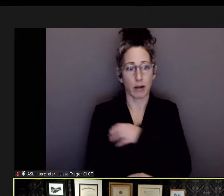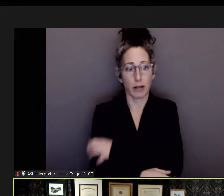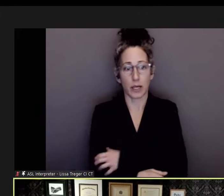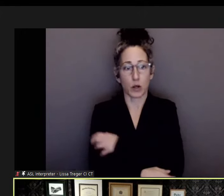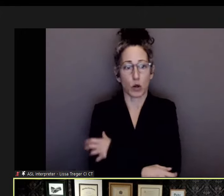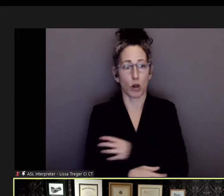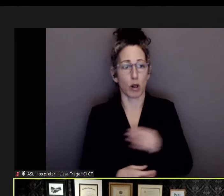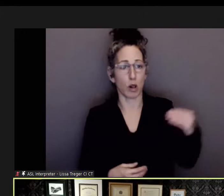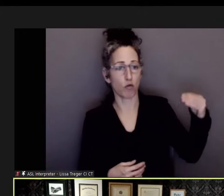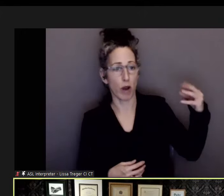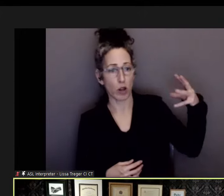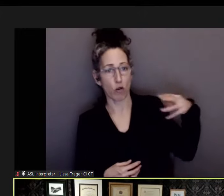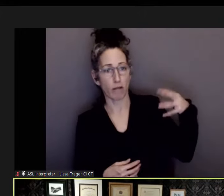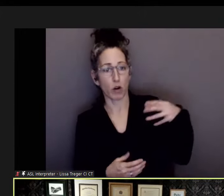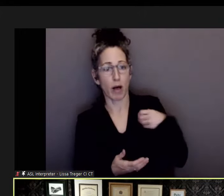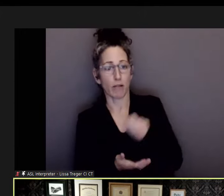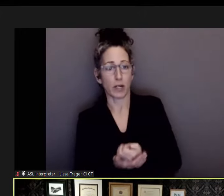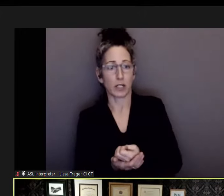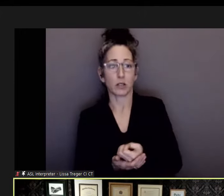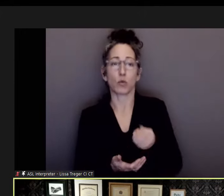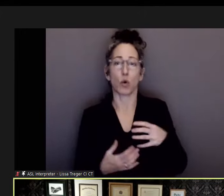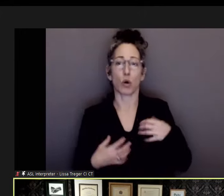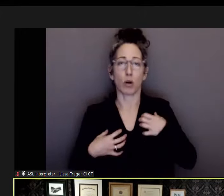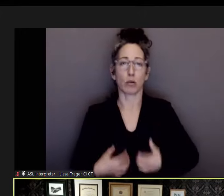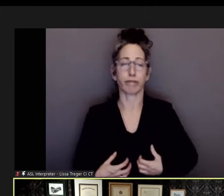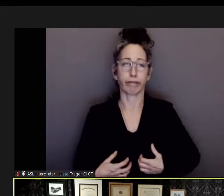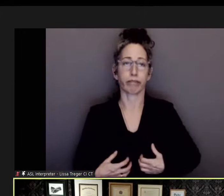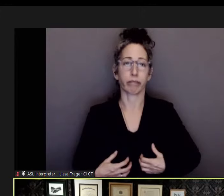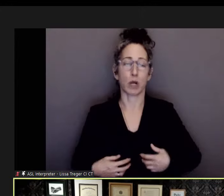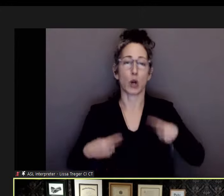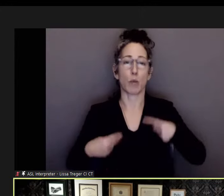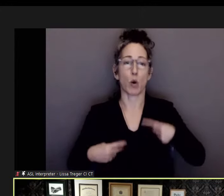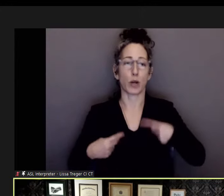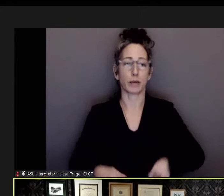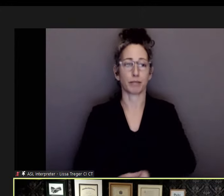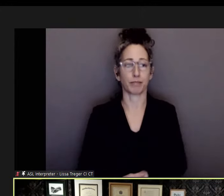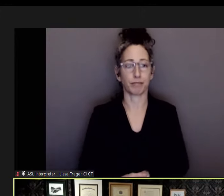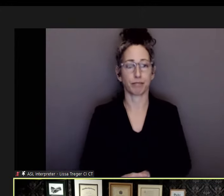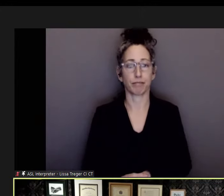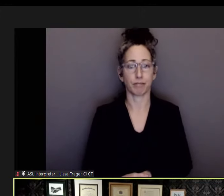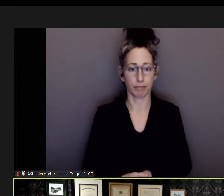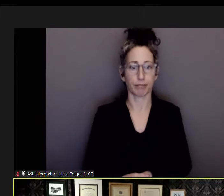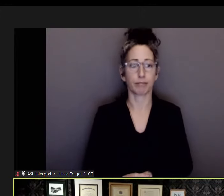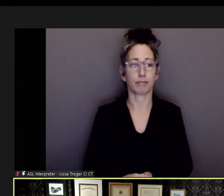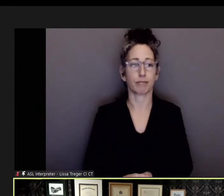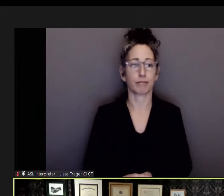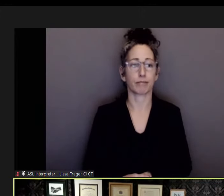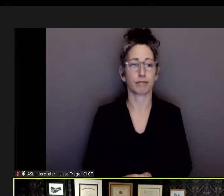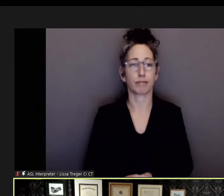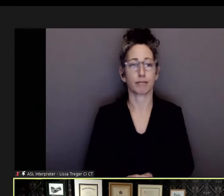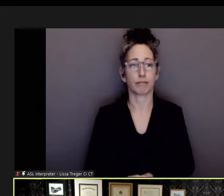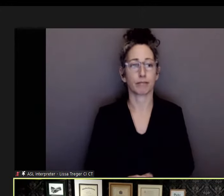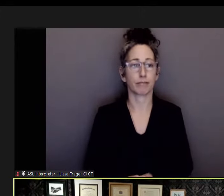defined as a case. And we started counting them at 14 days after the second dose.